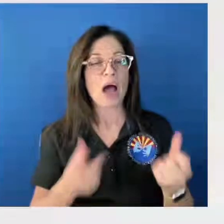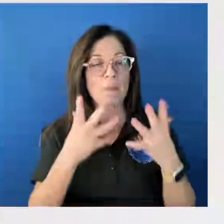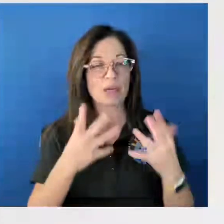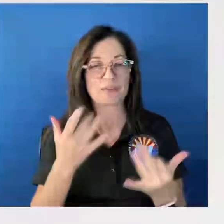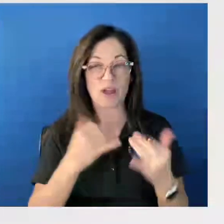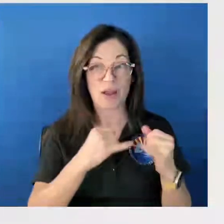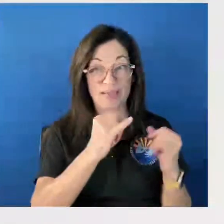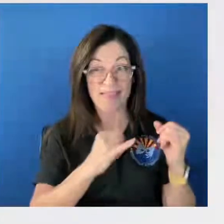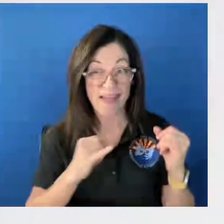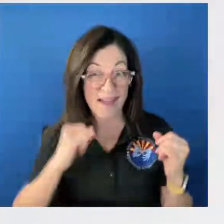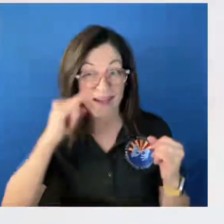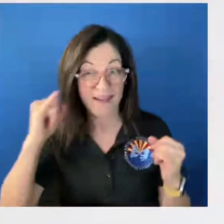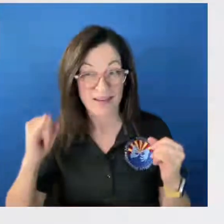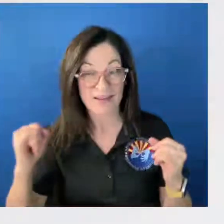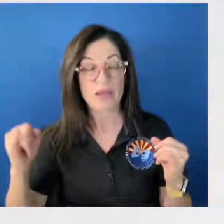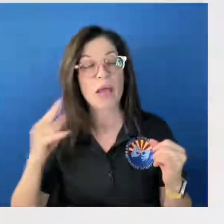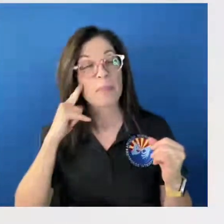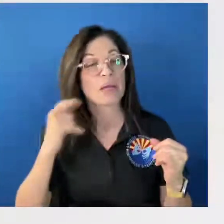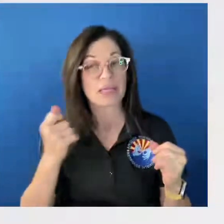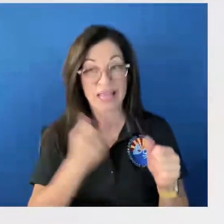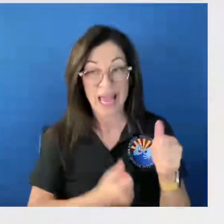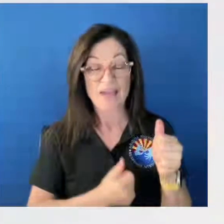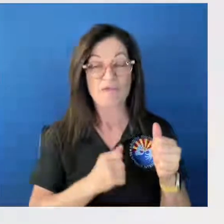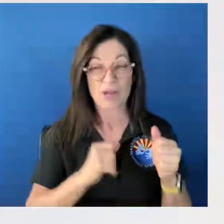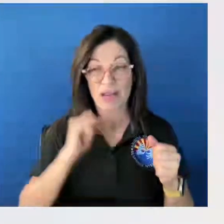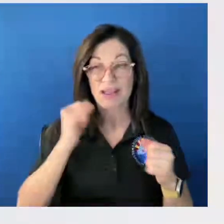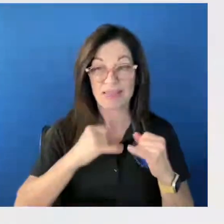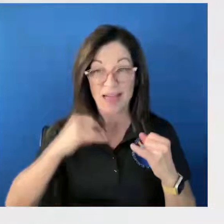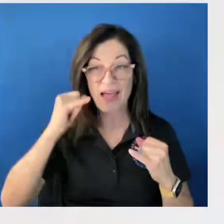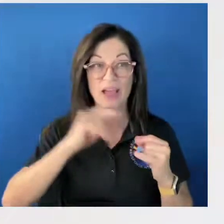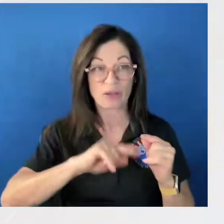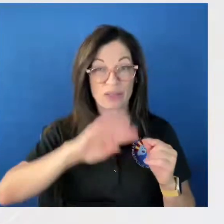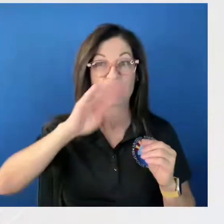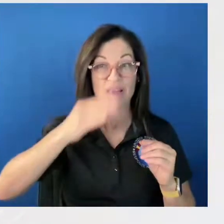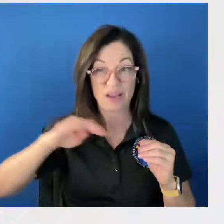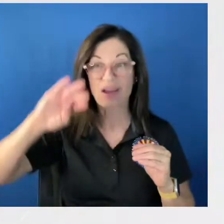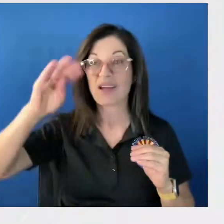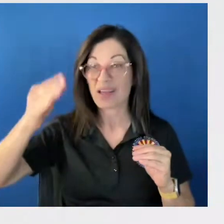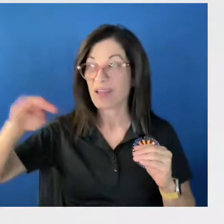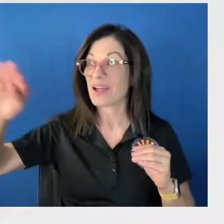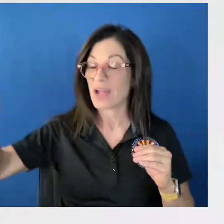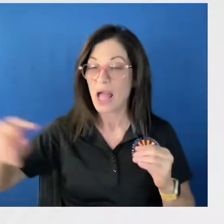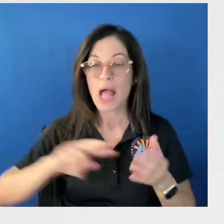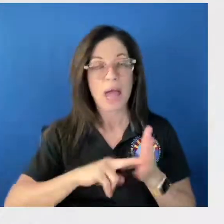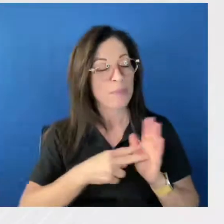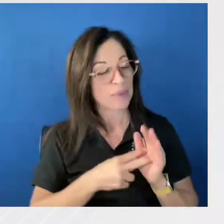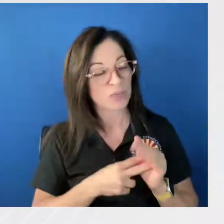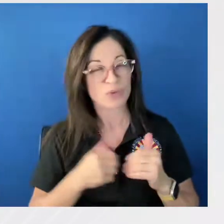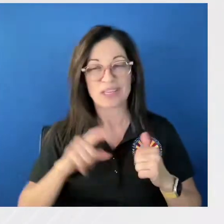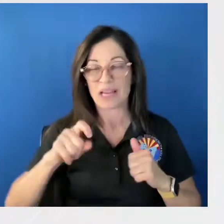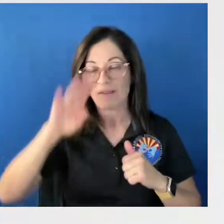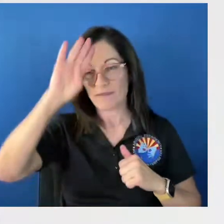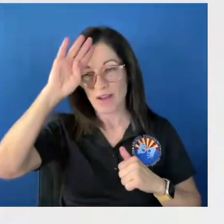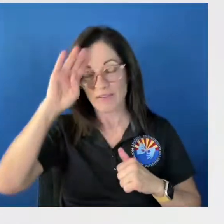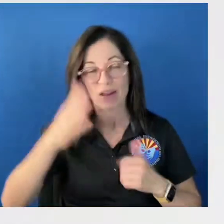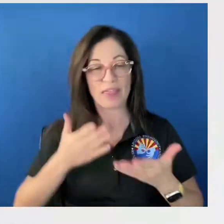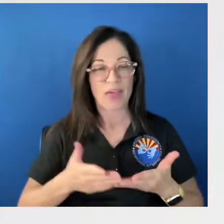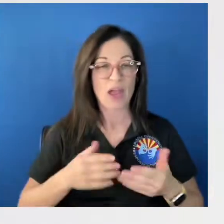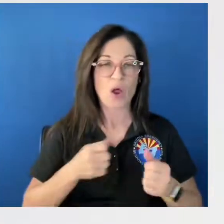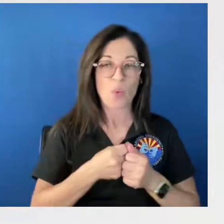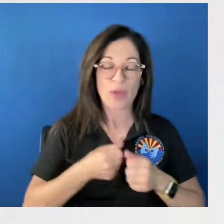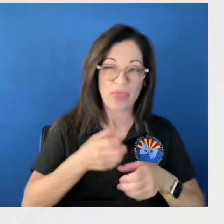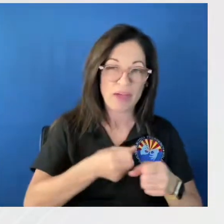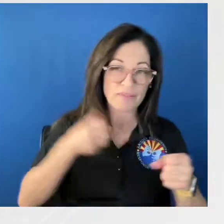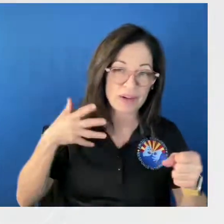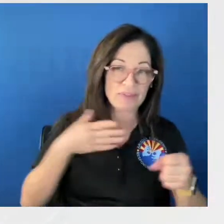every foot of that fire line, if it goes up and down, that means somebody has to walk it with a chainsaw, the tools, 1 foot in the black, 1 foot in the